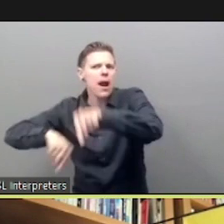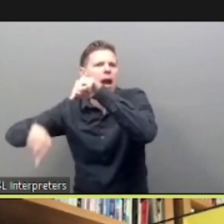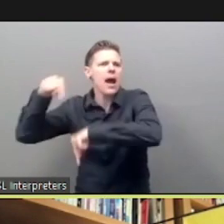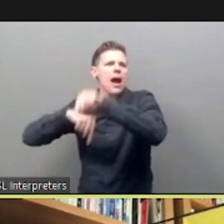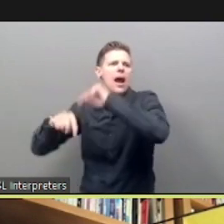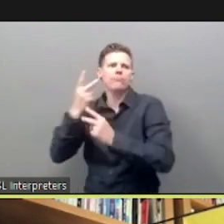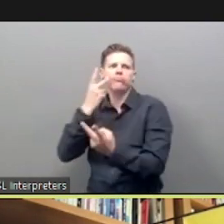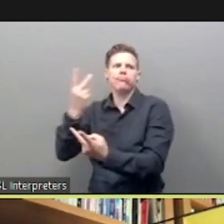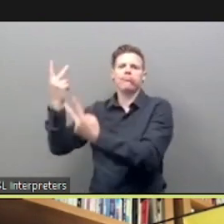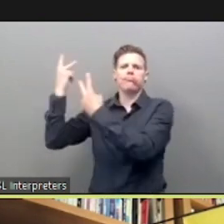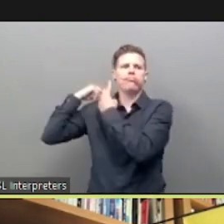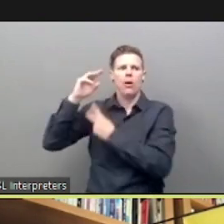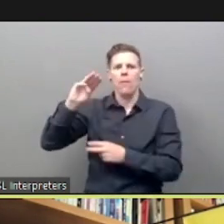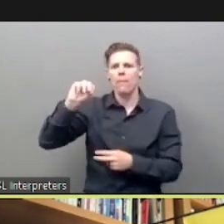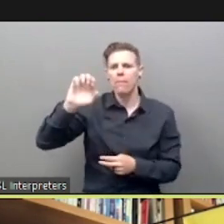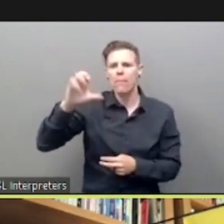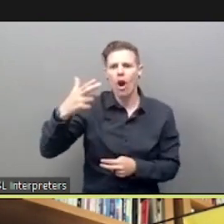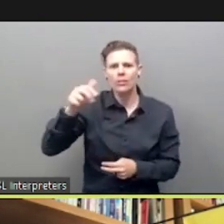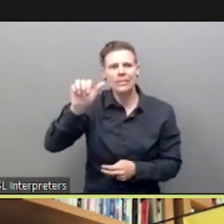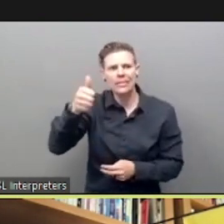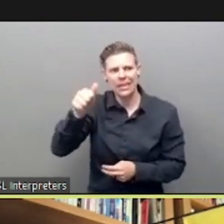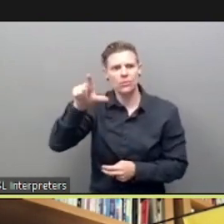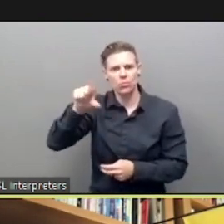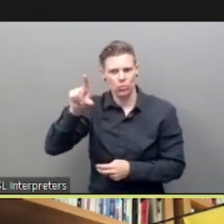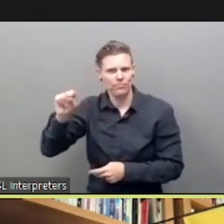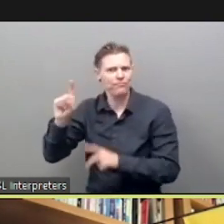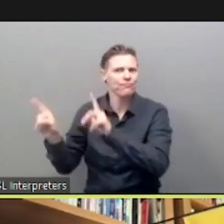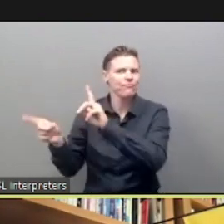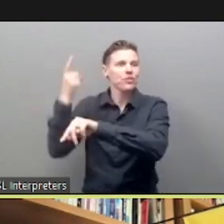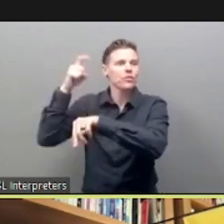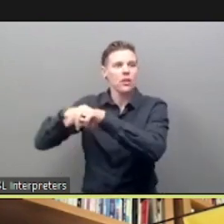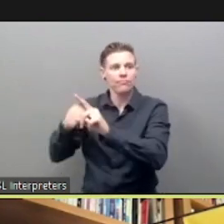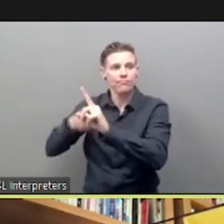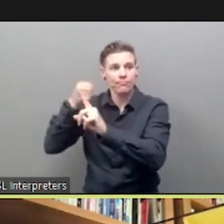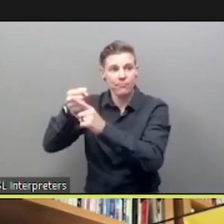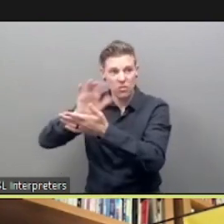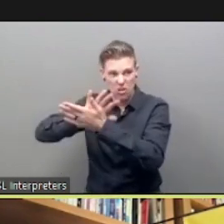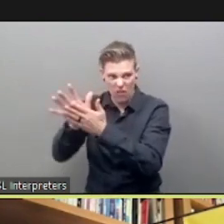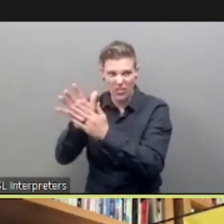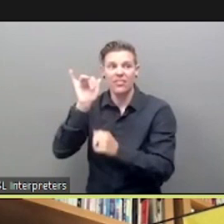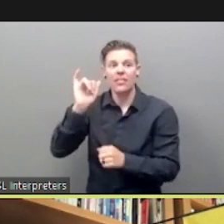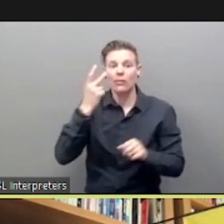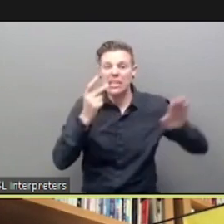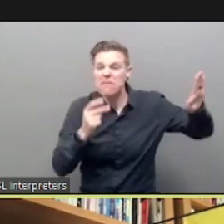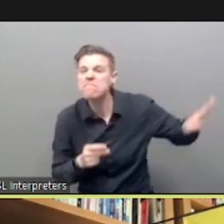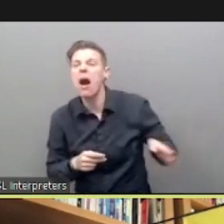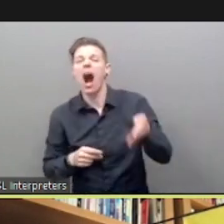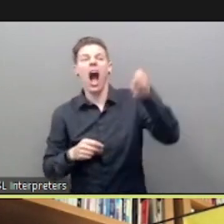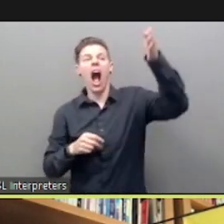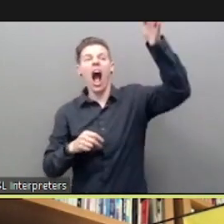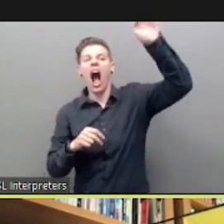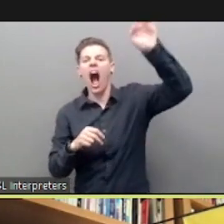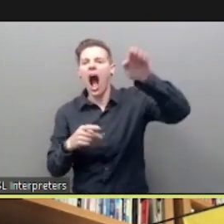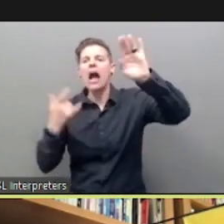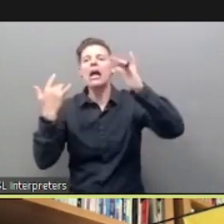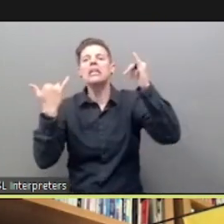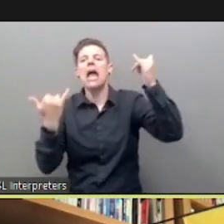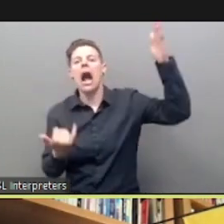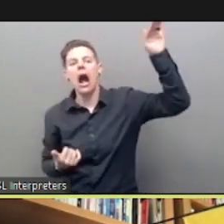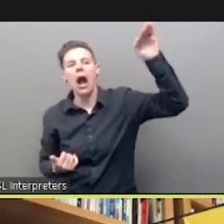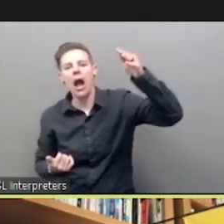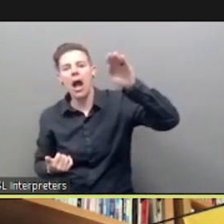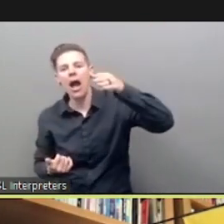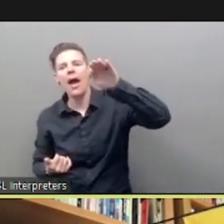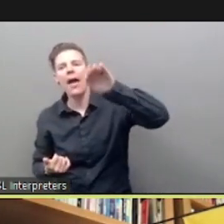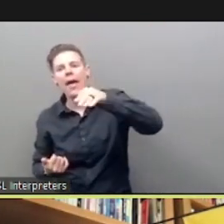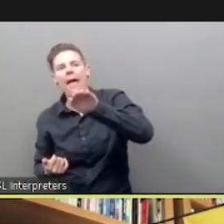case. You can see that we've been through the big wave, and now we're in another wave that unfortunately is just as crushing to our